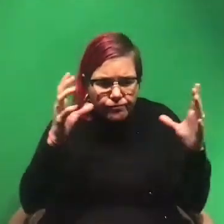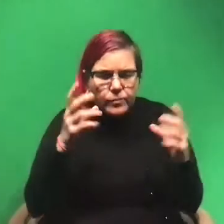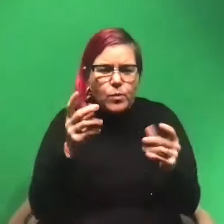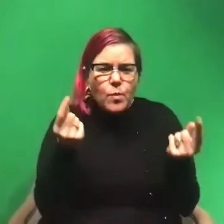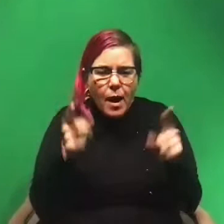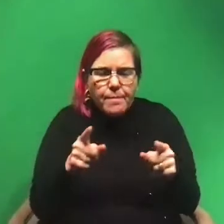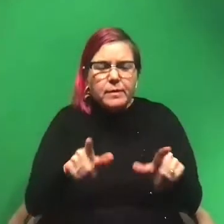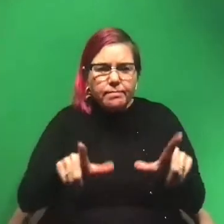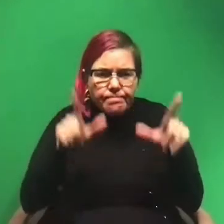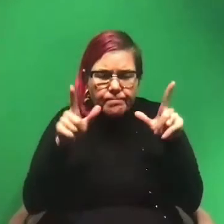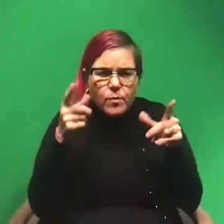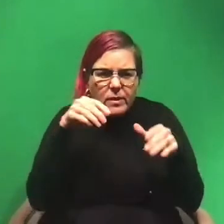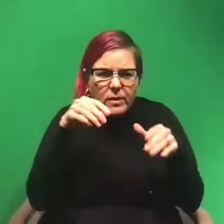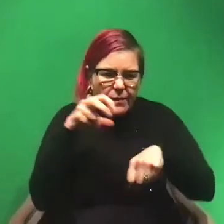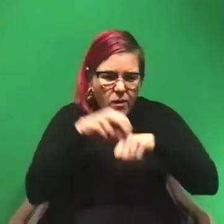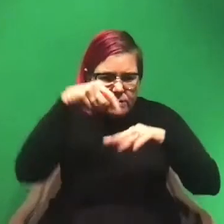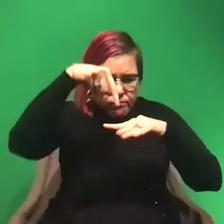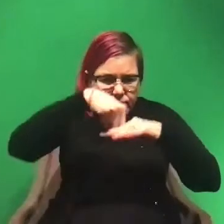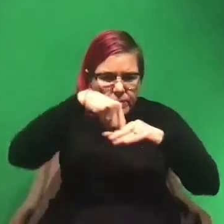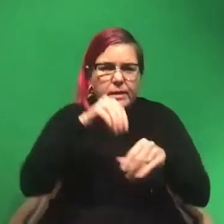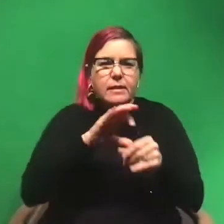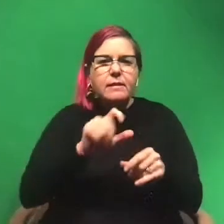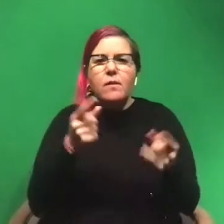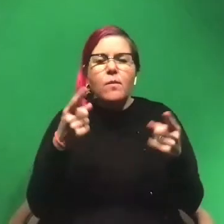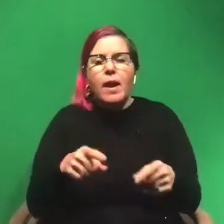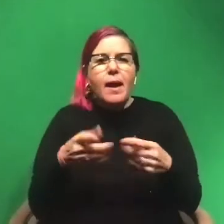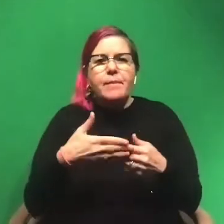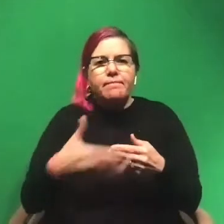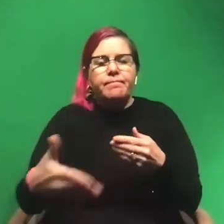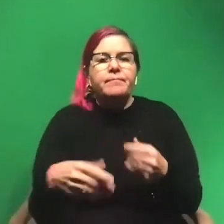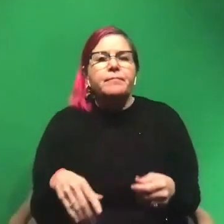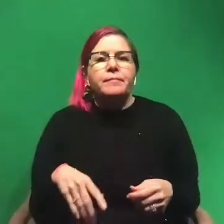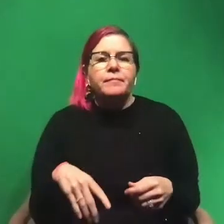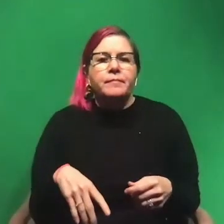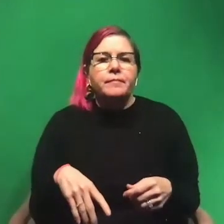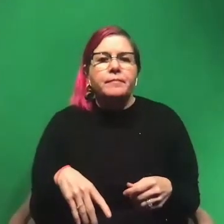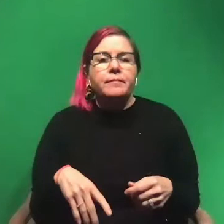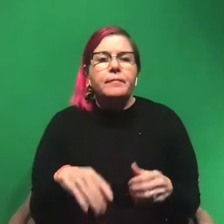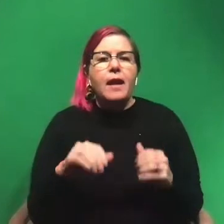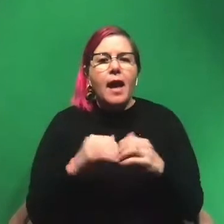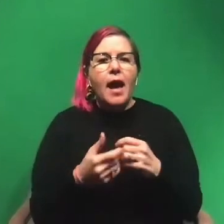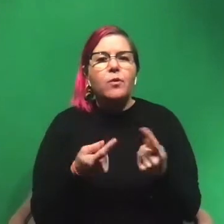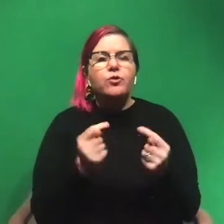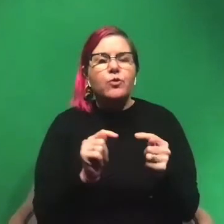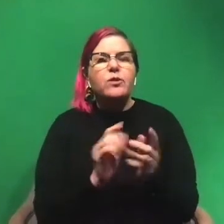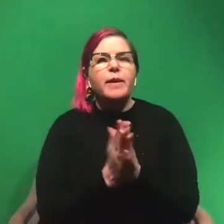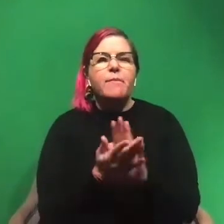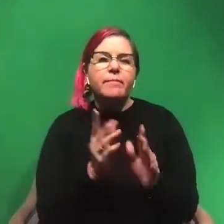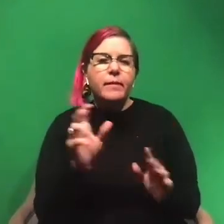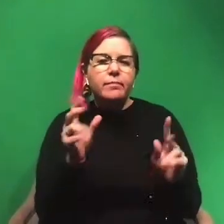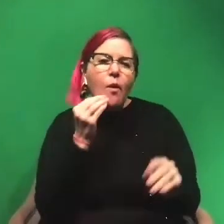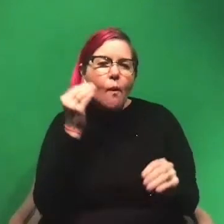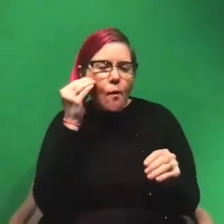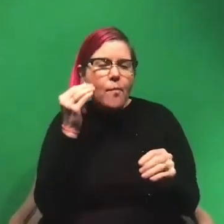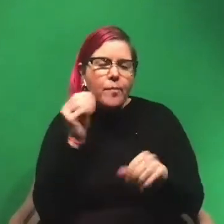virus enters the cell, and how it tries to make that cell its home while it